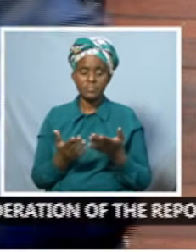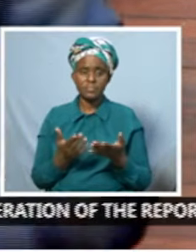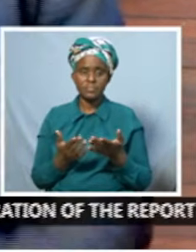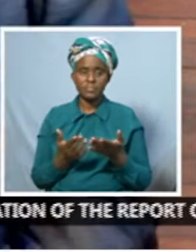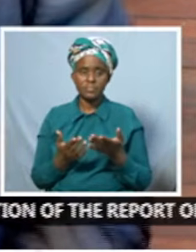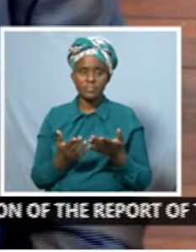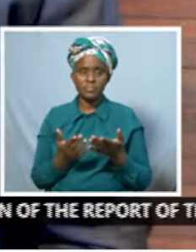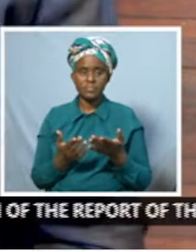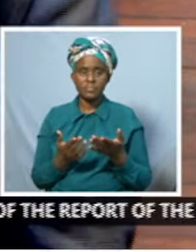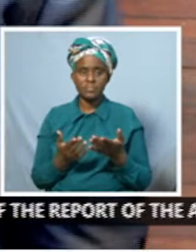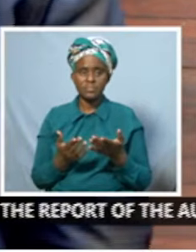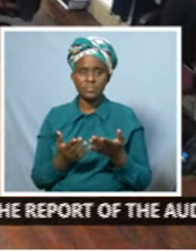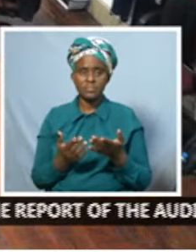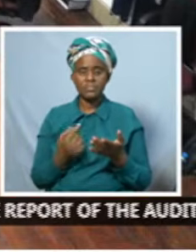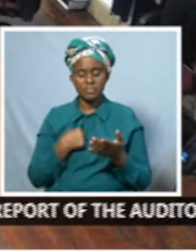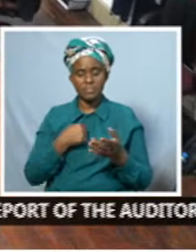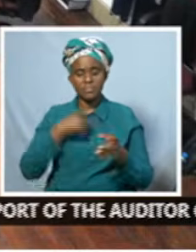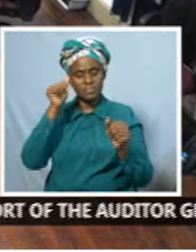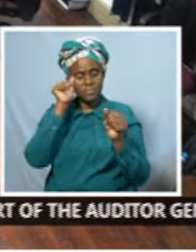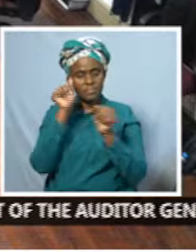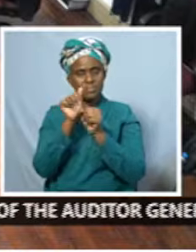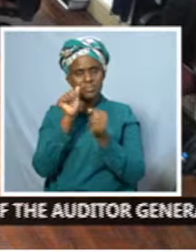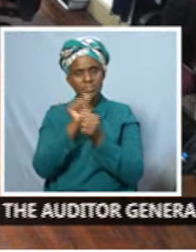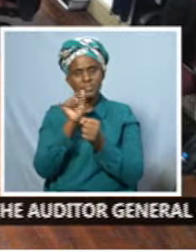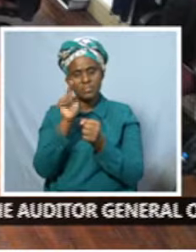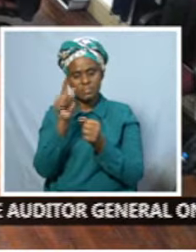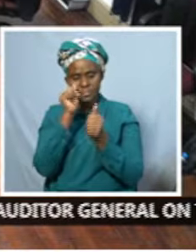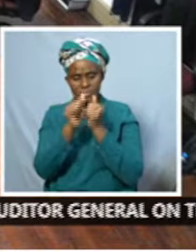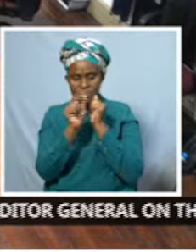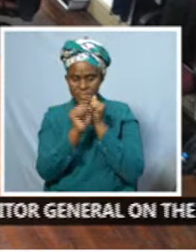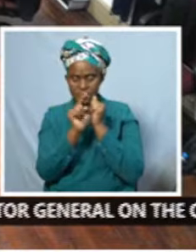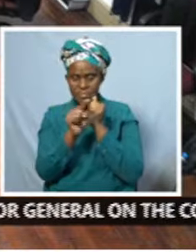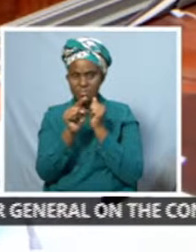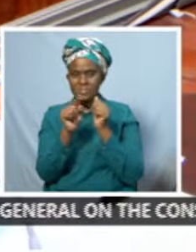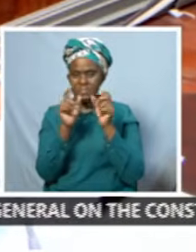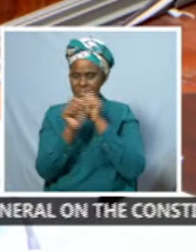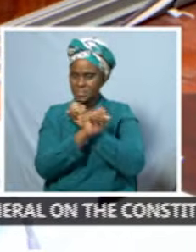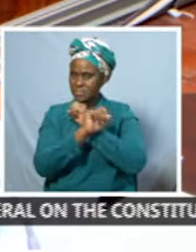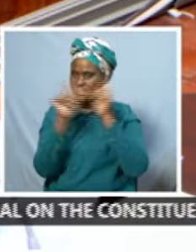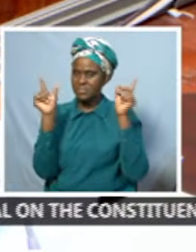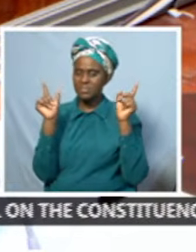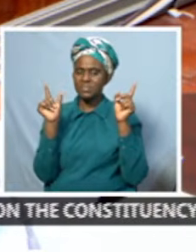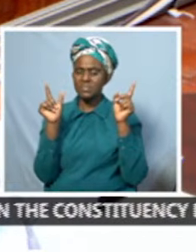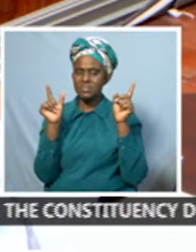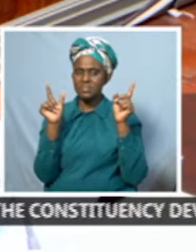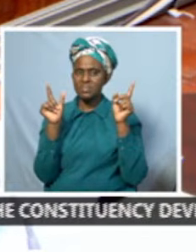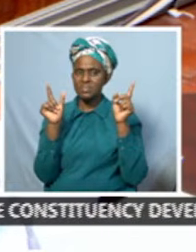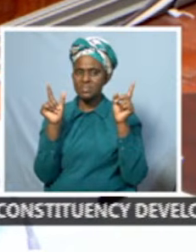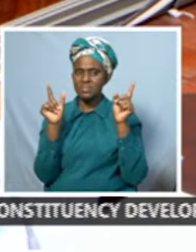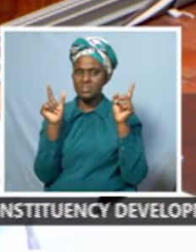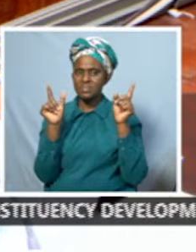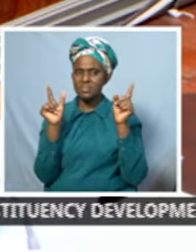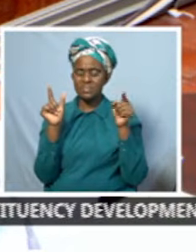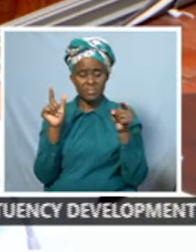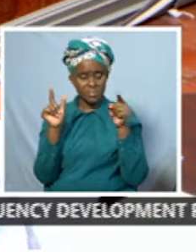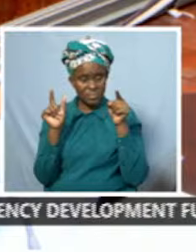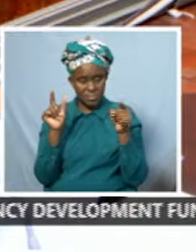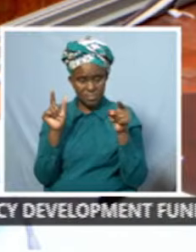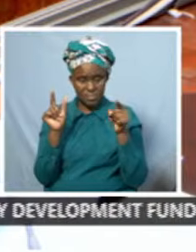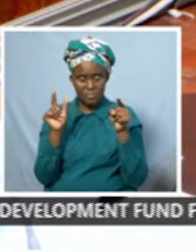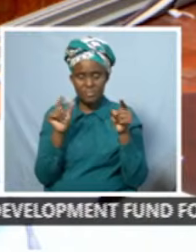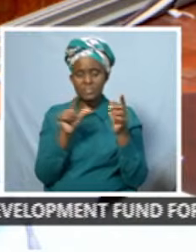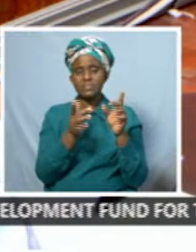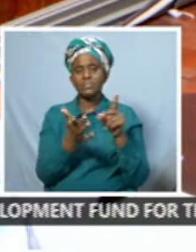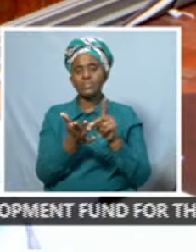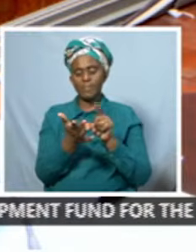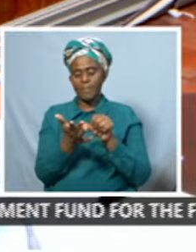Yeah, I agree with you, because this is strange. And the essence of these